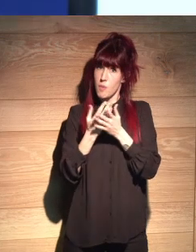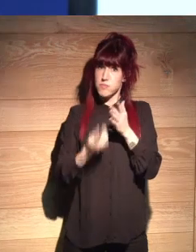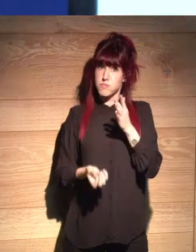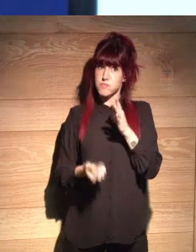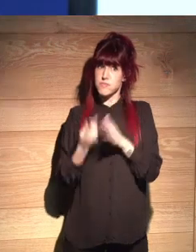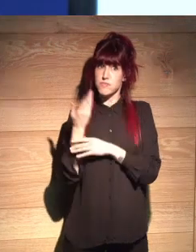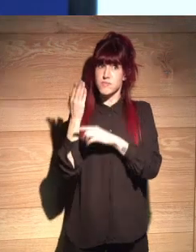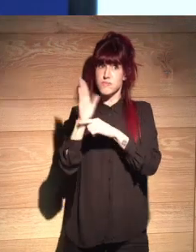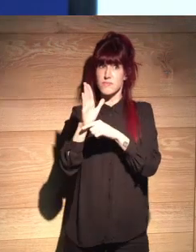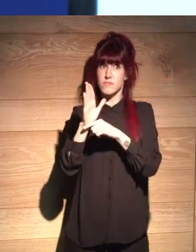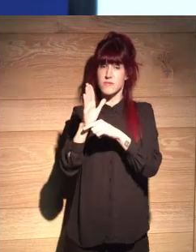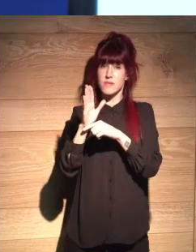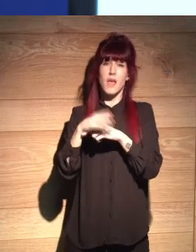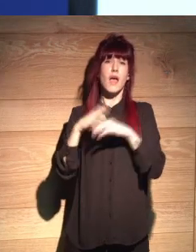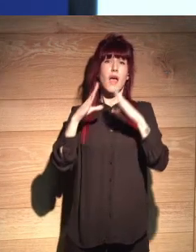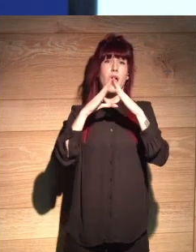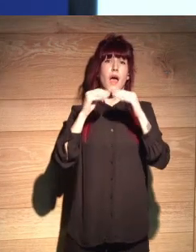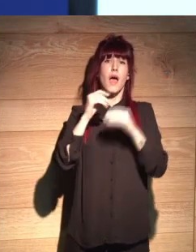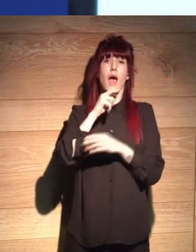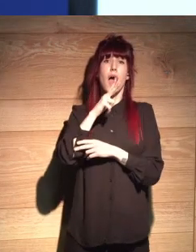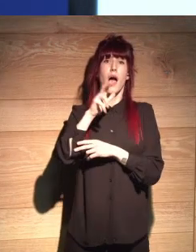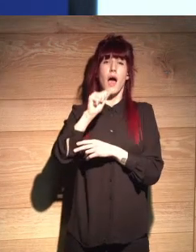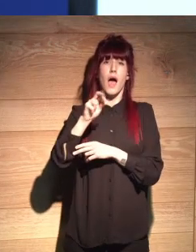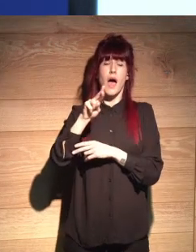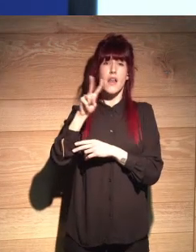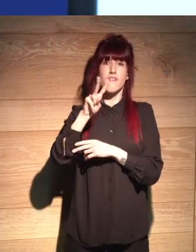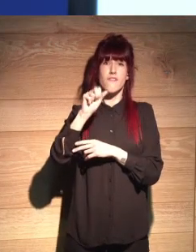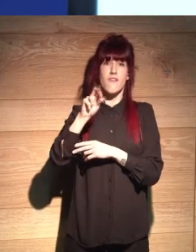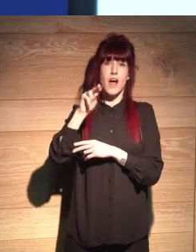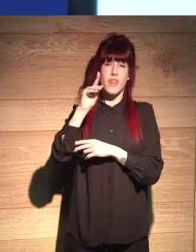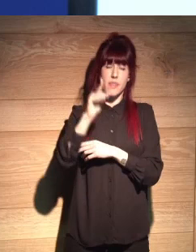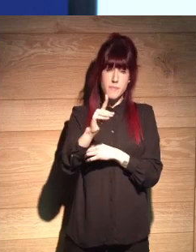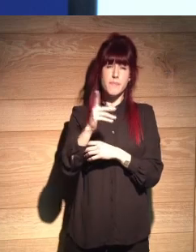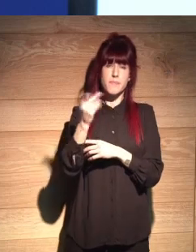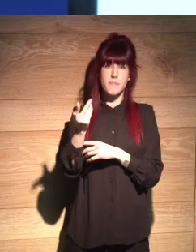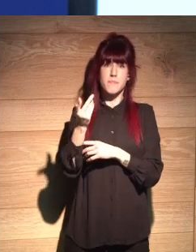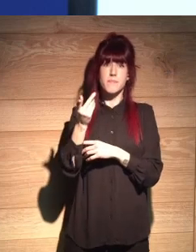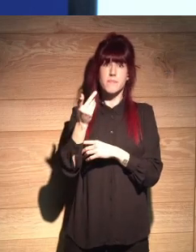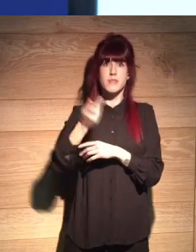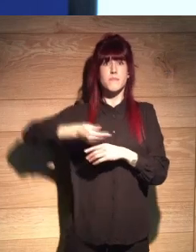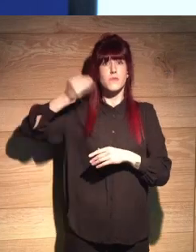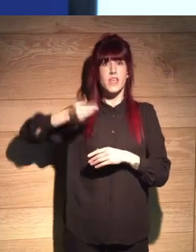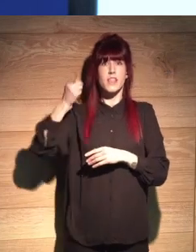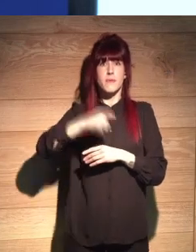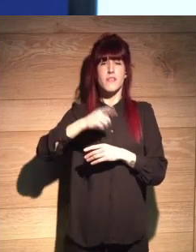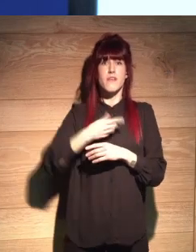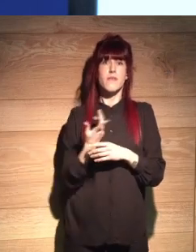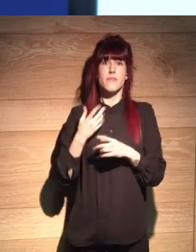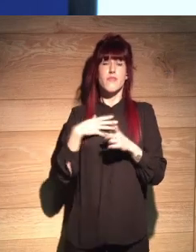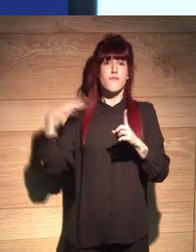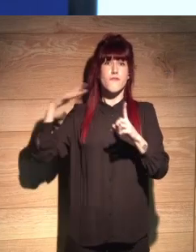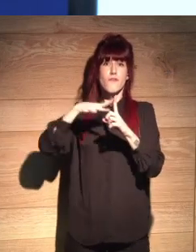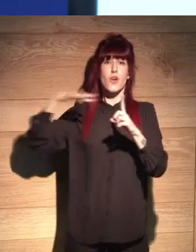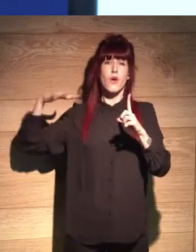Business Review, and it has also been highlighted by the World Economic Forum. So I